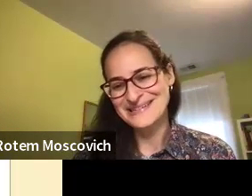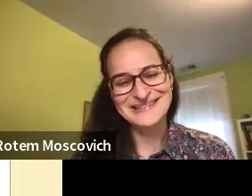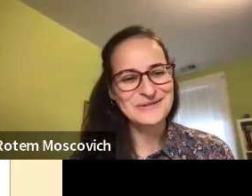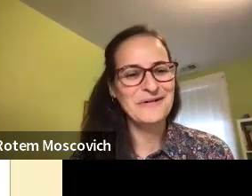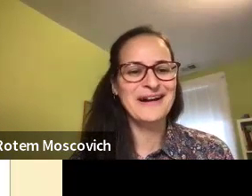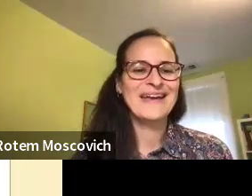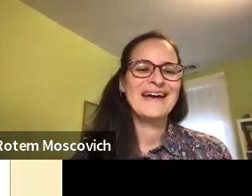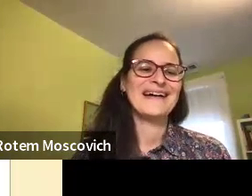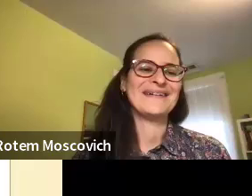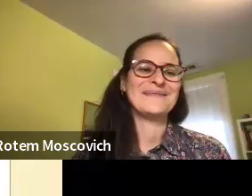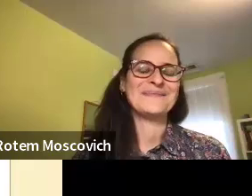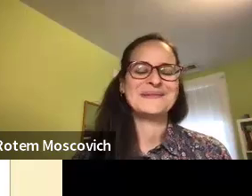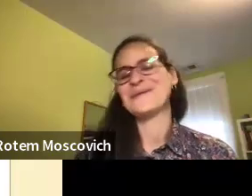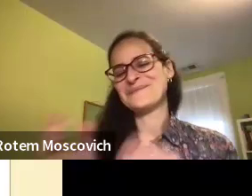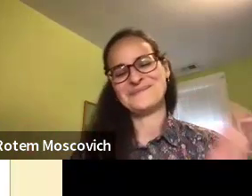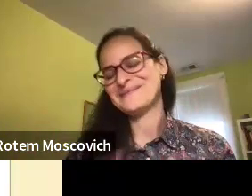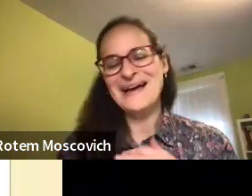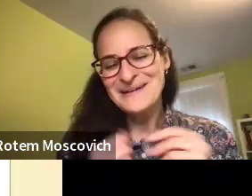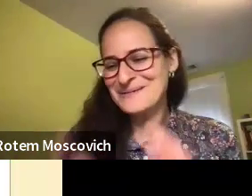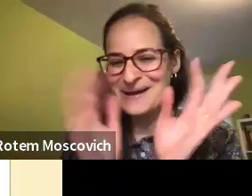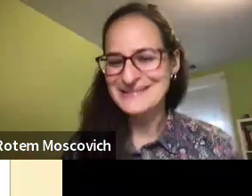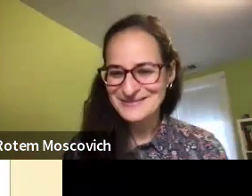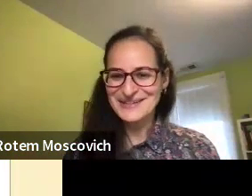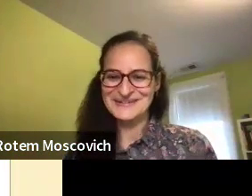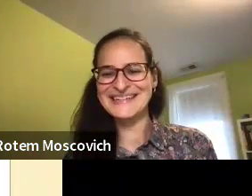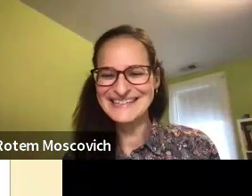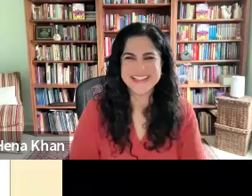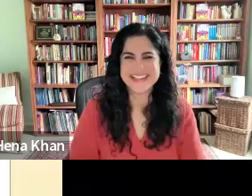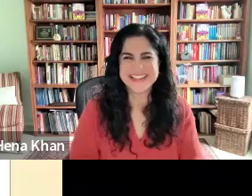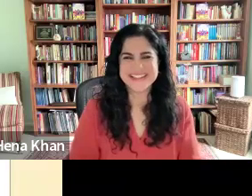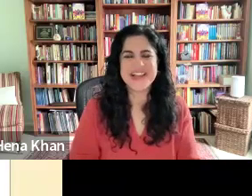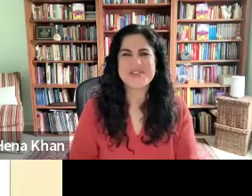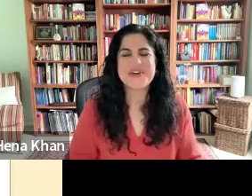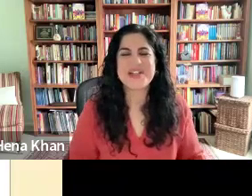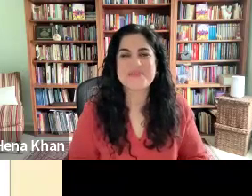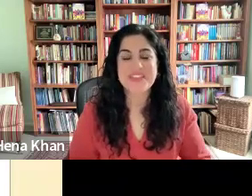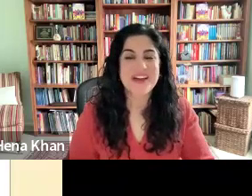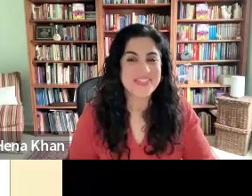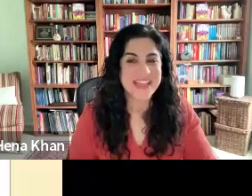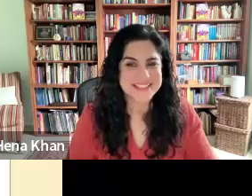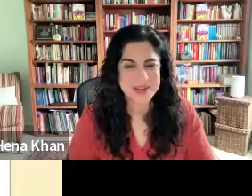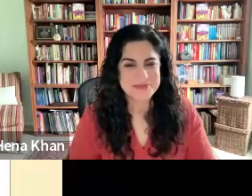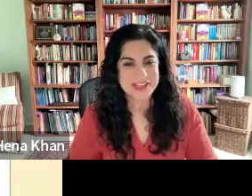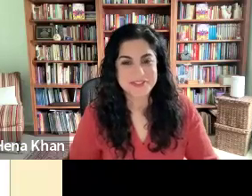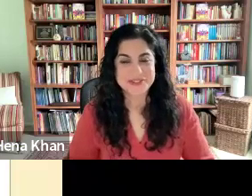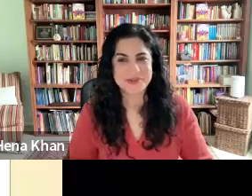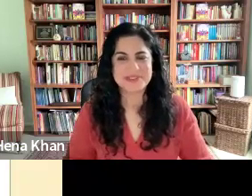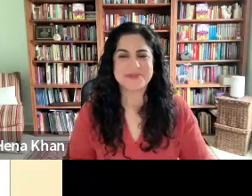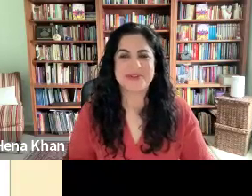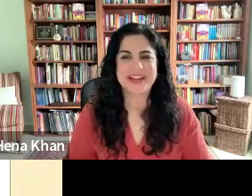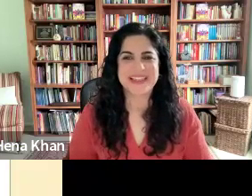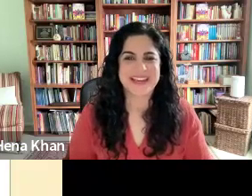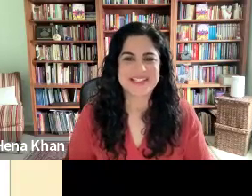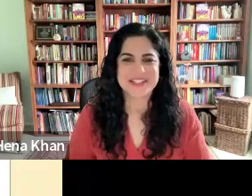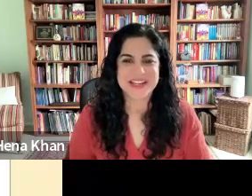drew me into this story. So yeah, I'm gonna pass it over to you. Well, on that same fateful trip